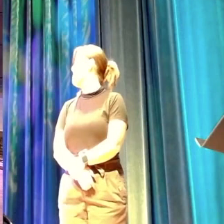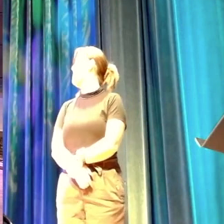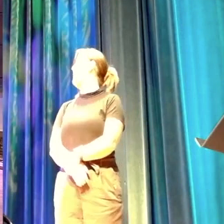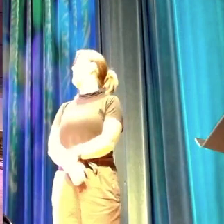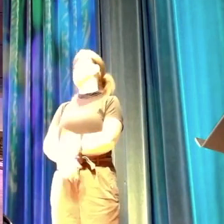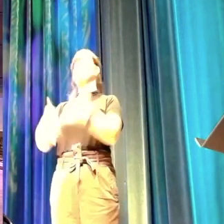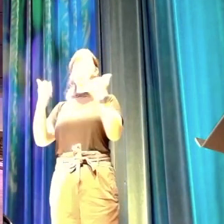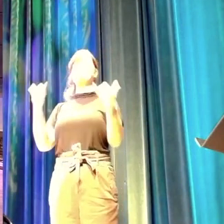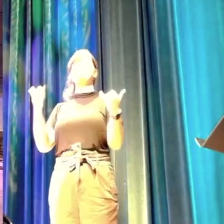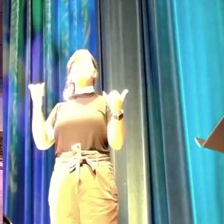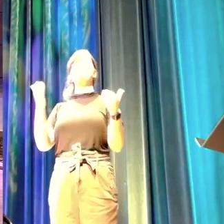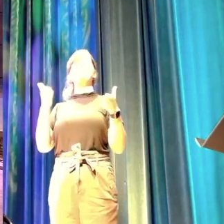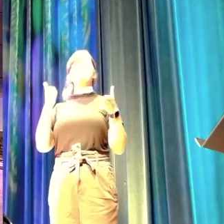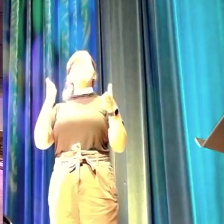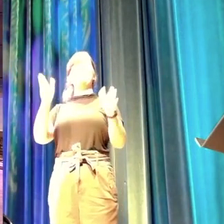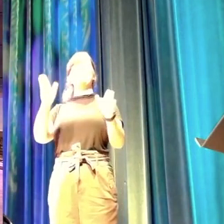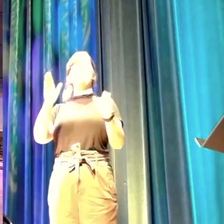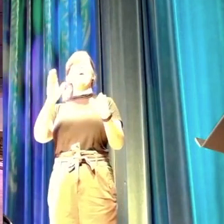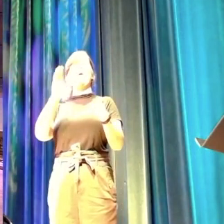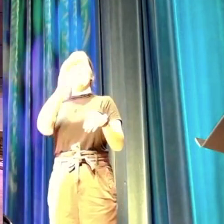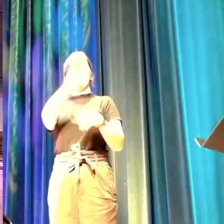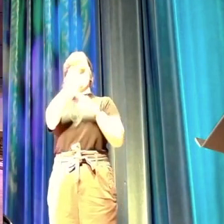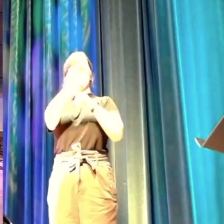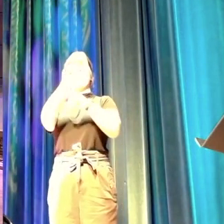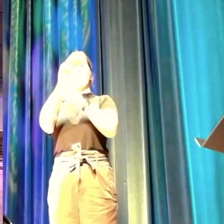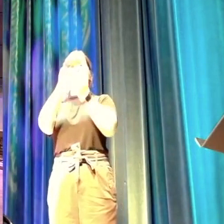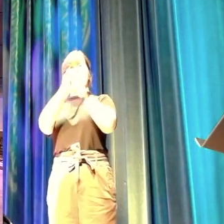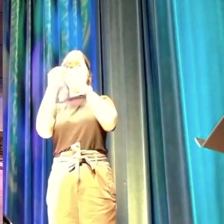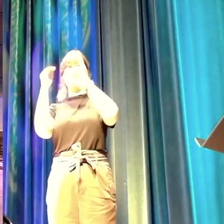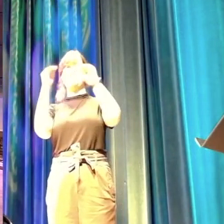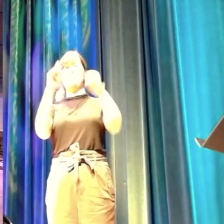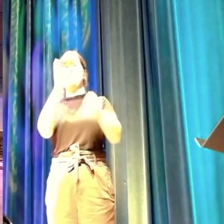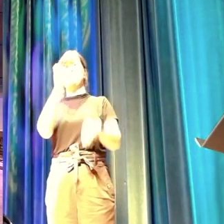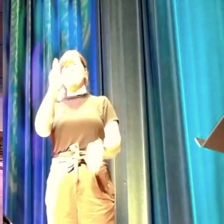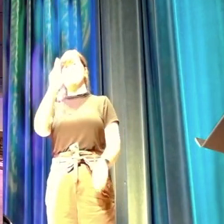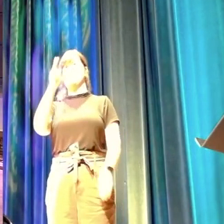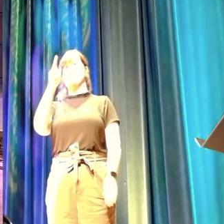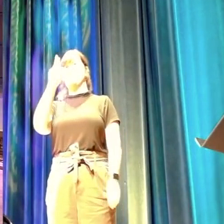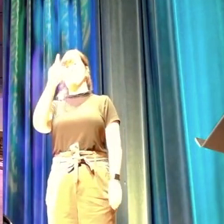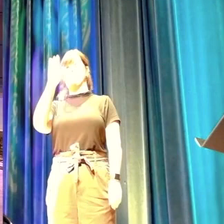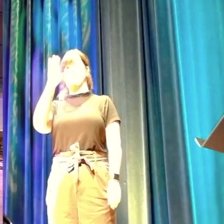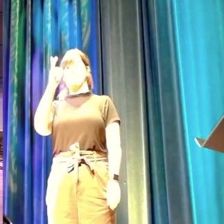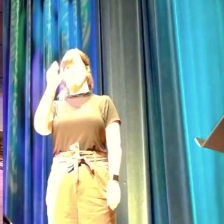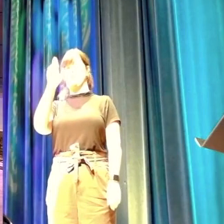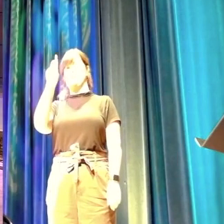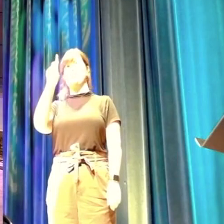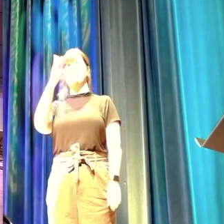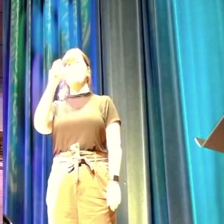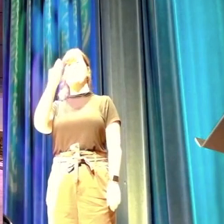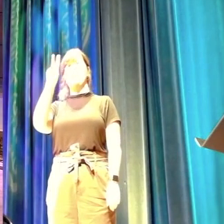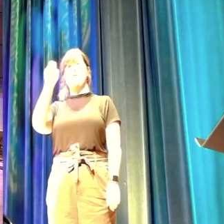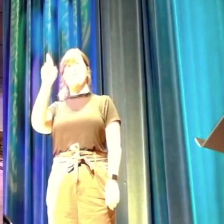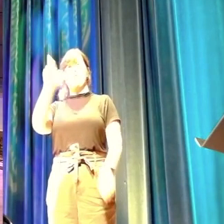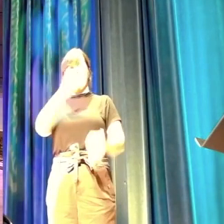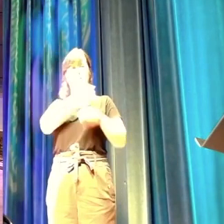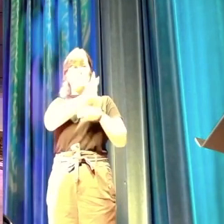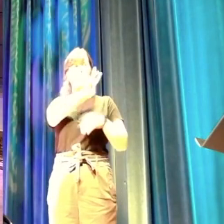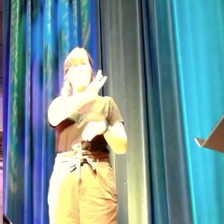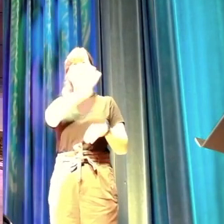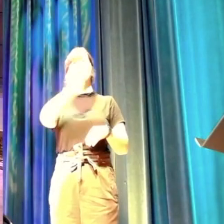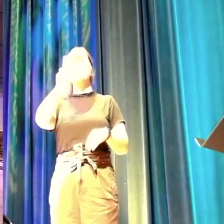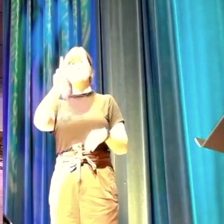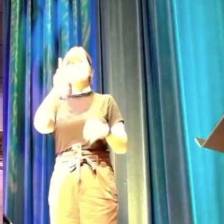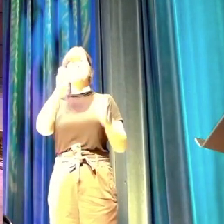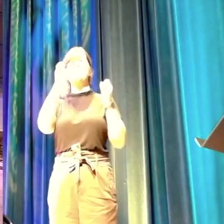independently. Now, the method they would use with on-in, it came about by Dr. Richard Hooper. Developed this method after World War II, after there were a